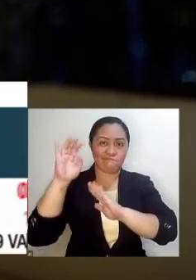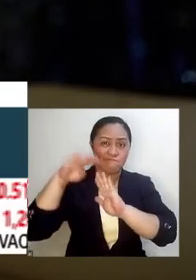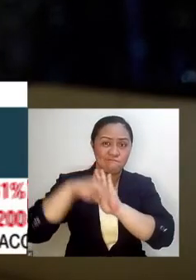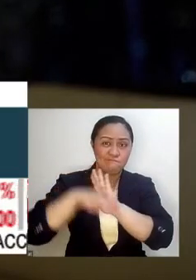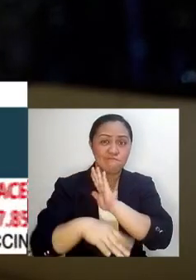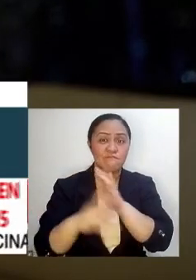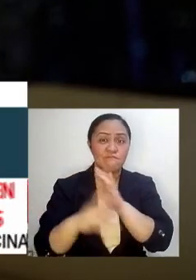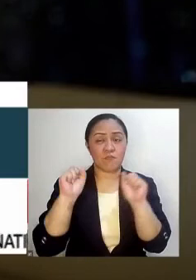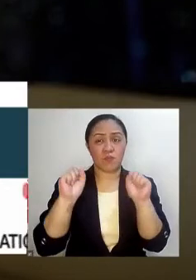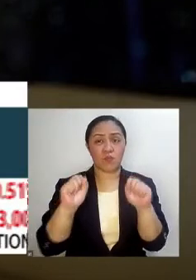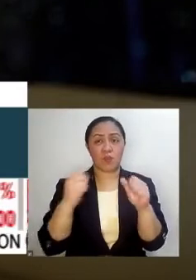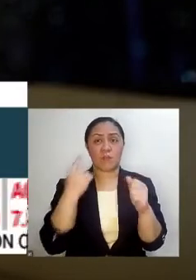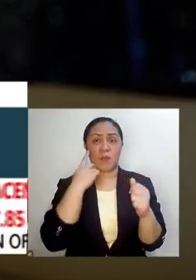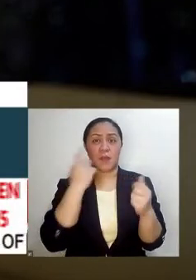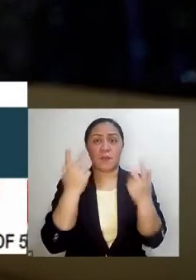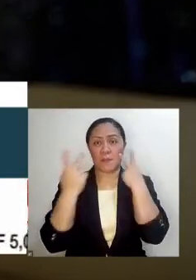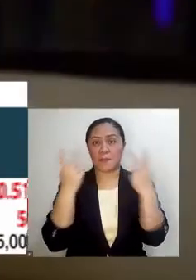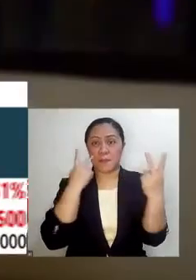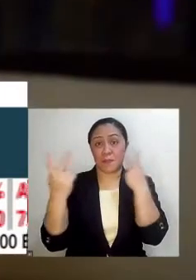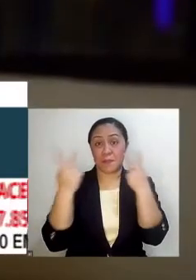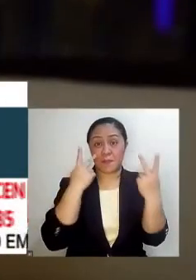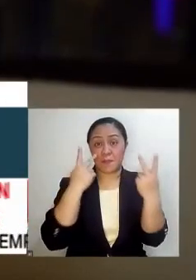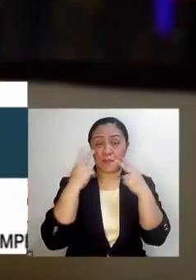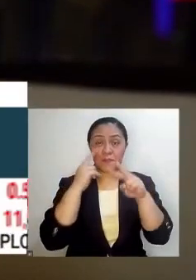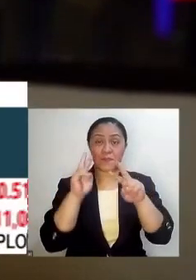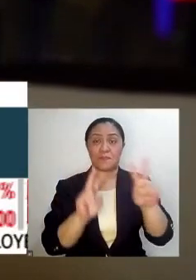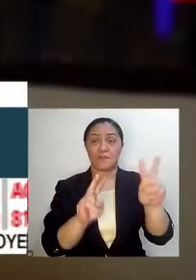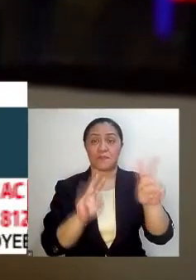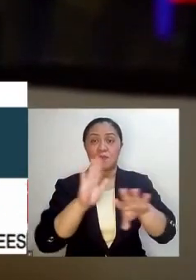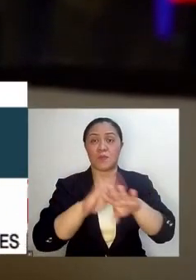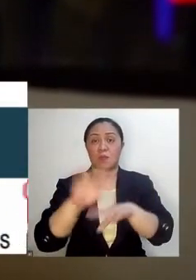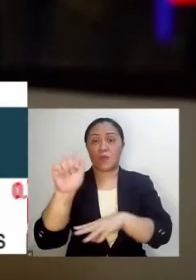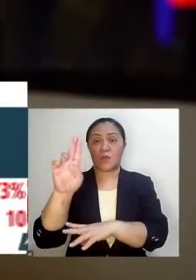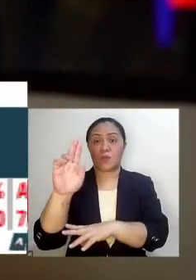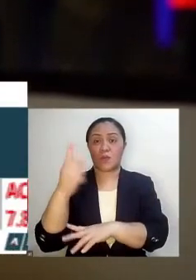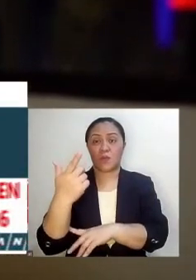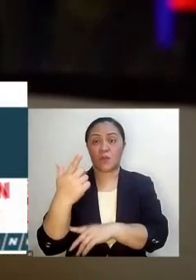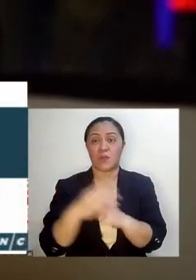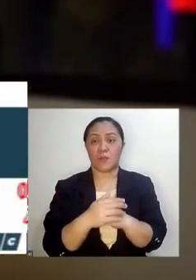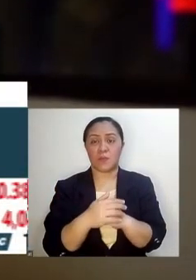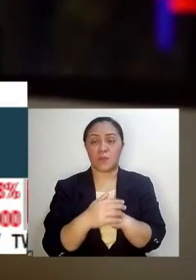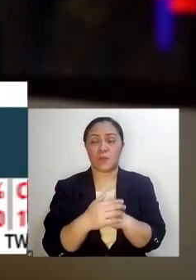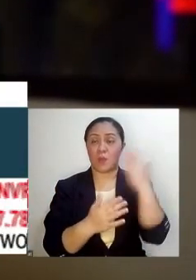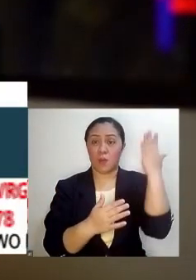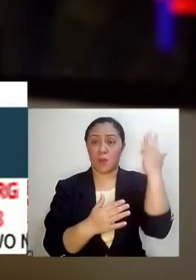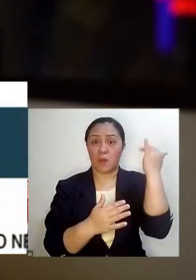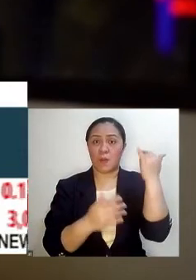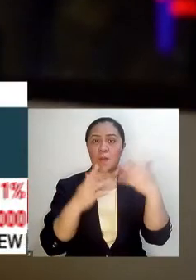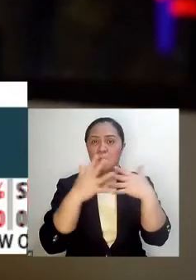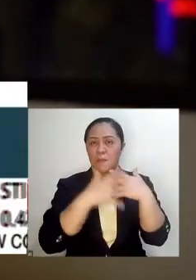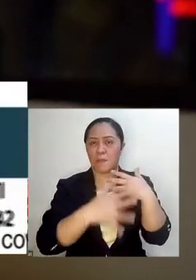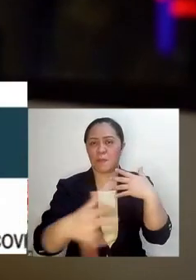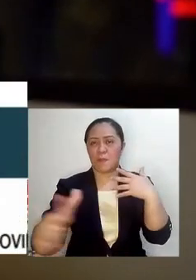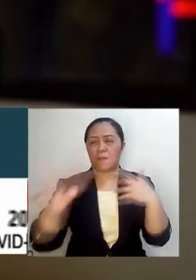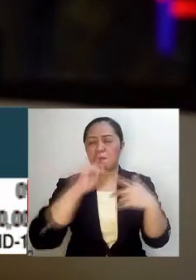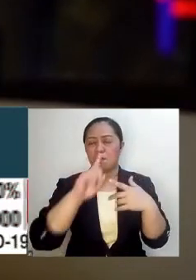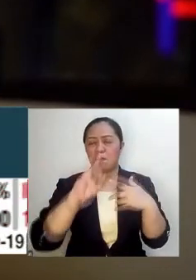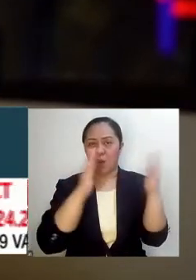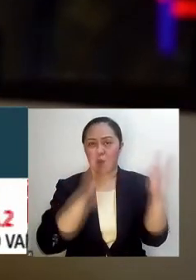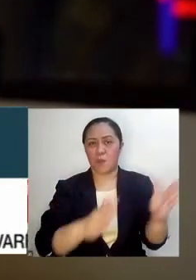we have in August. The COVID situation is extremely well managed in